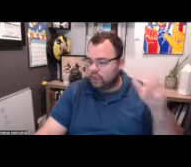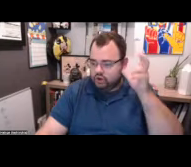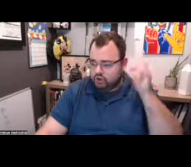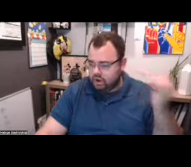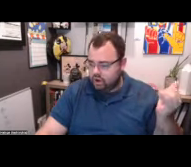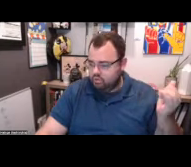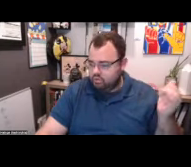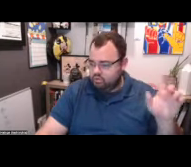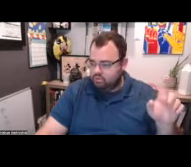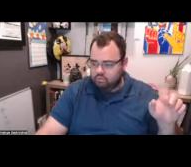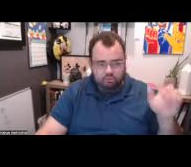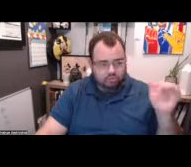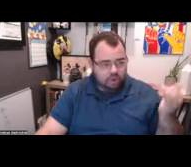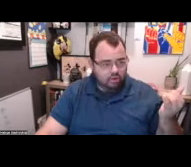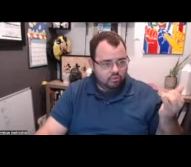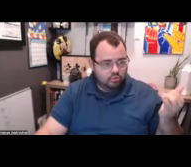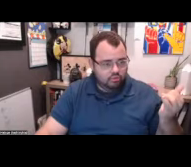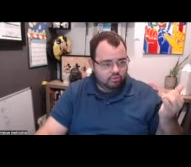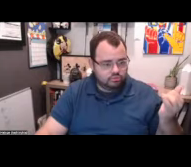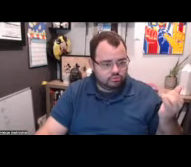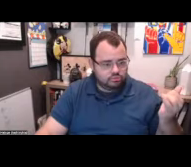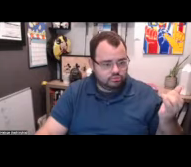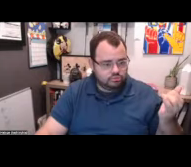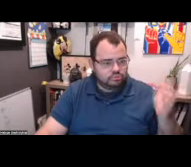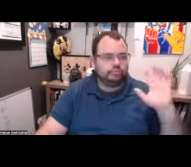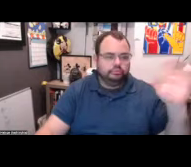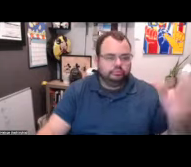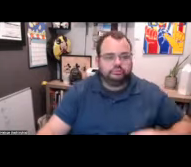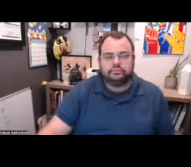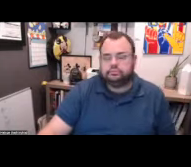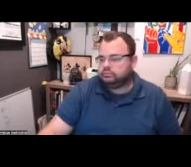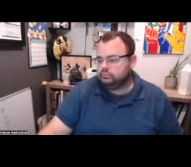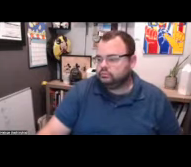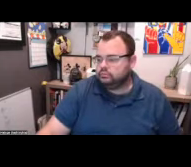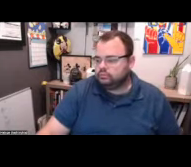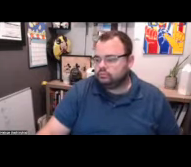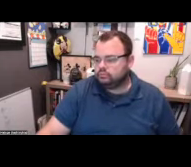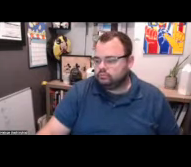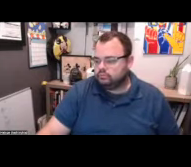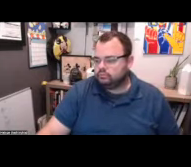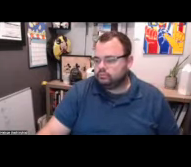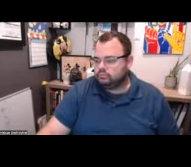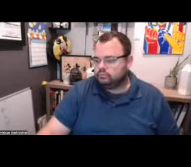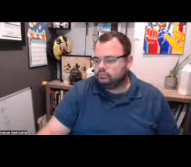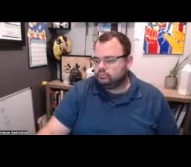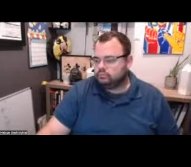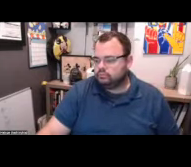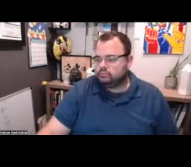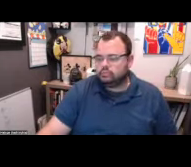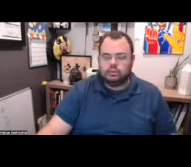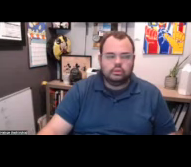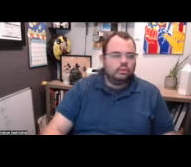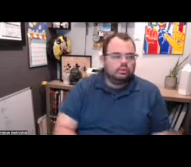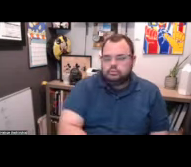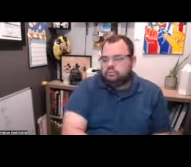Jackie. Two parts. An internal part called the cochlea. A cochlear